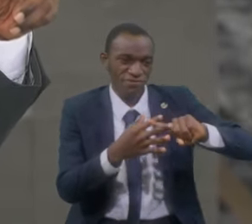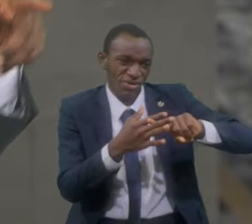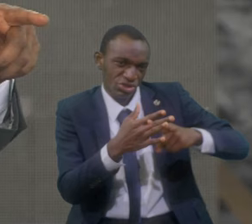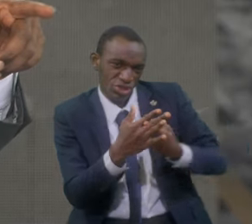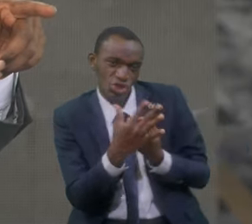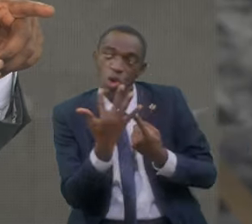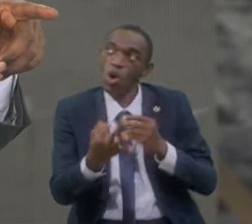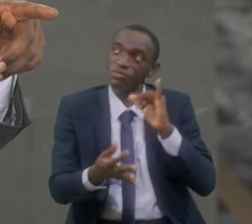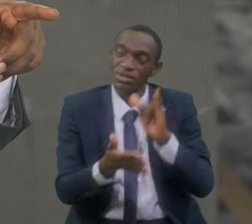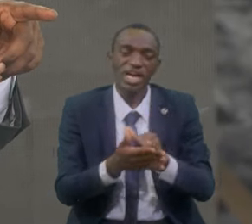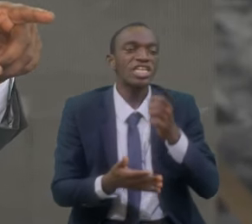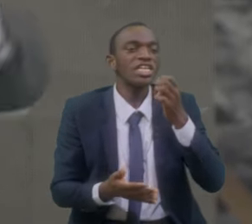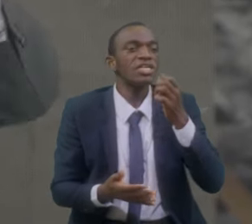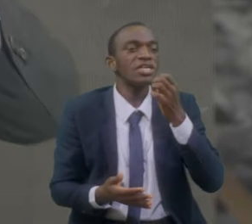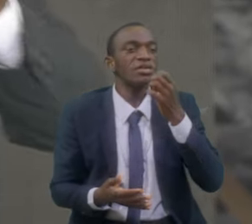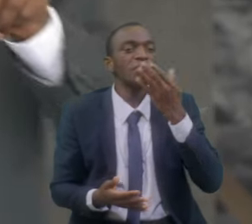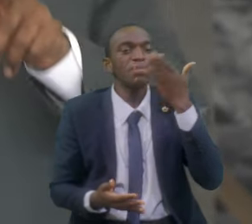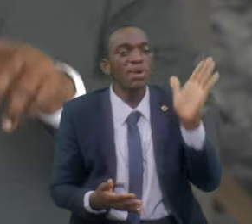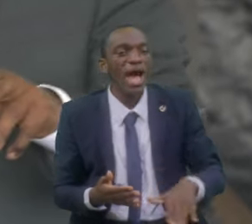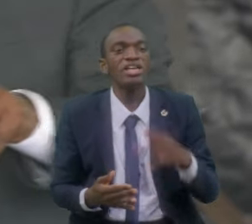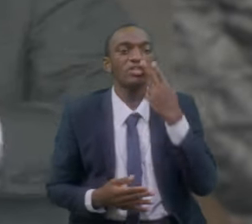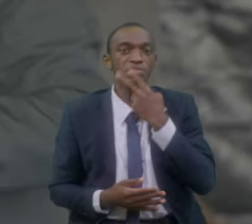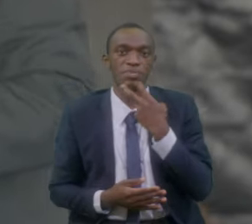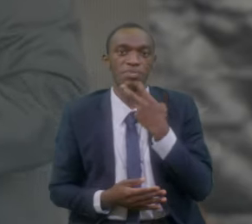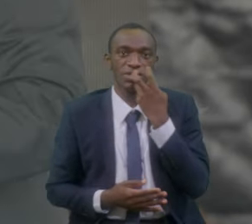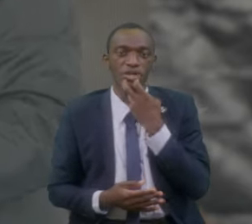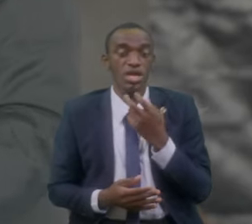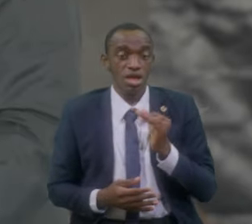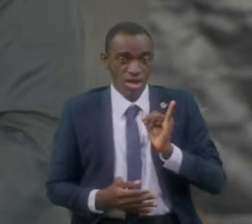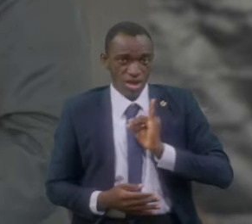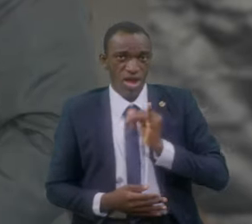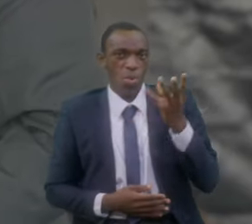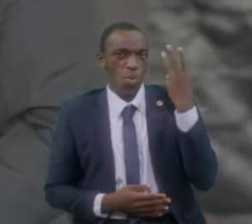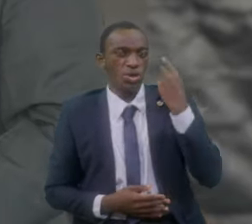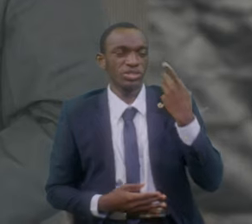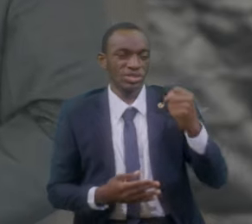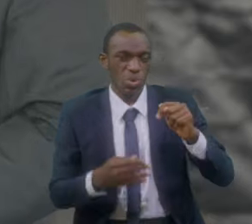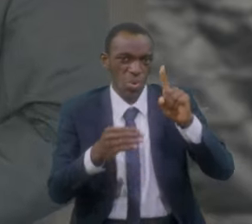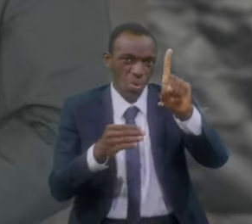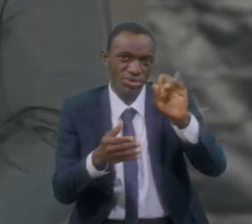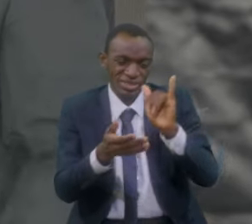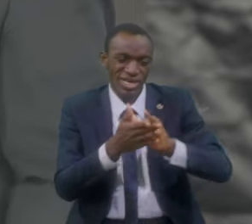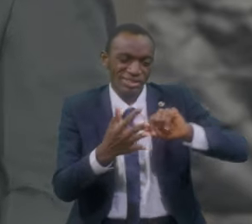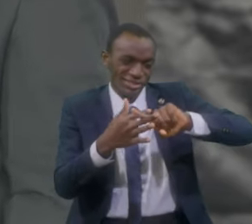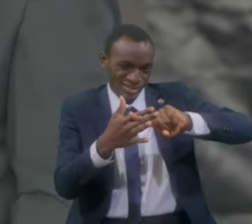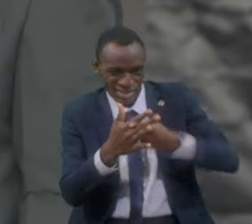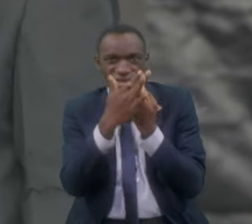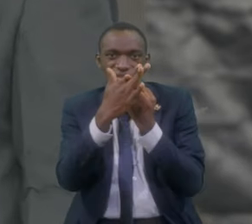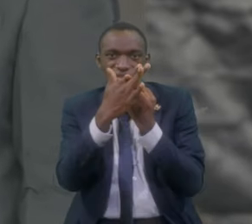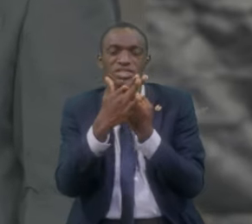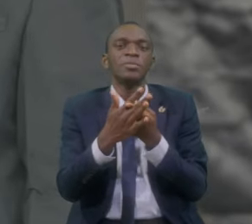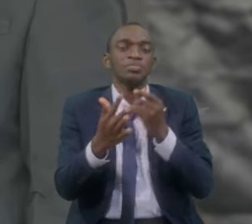that evil speaking, I was the generating set of